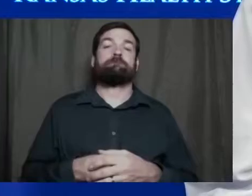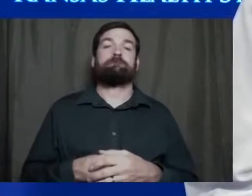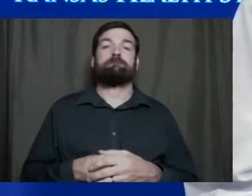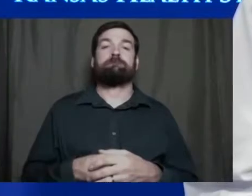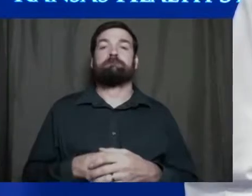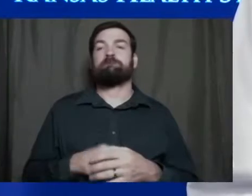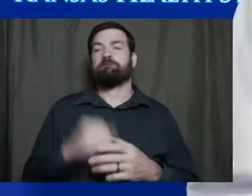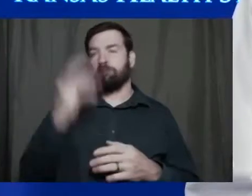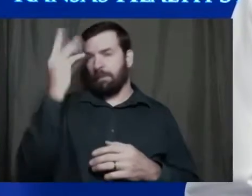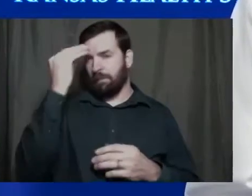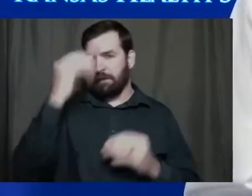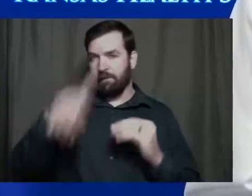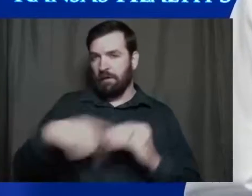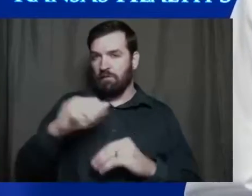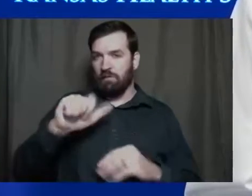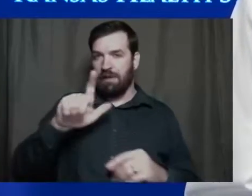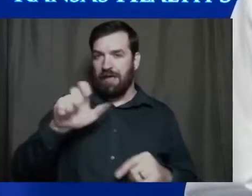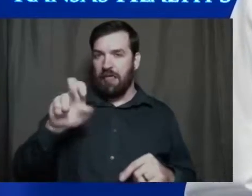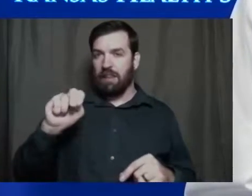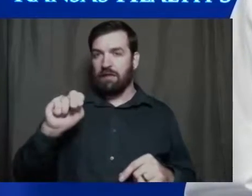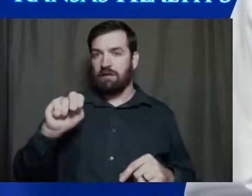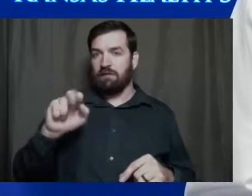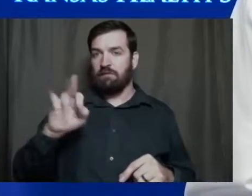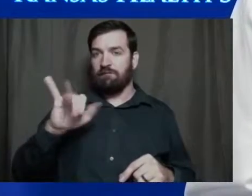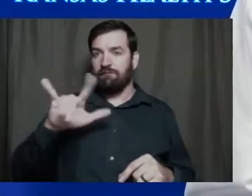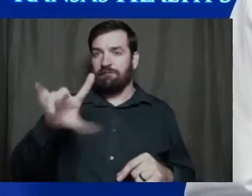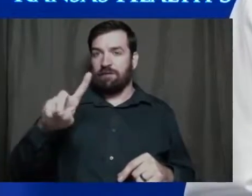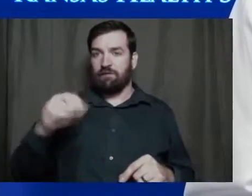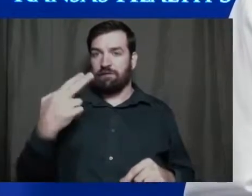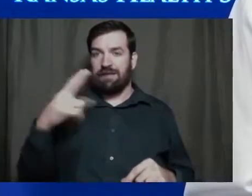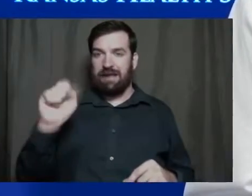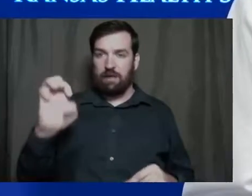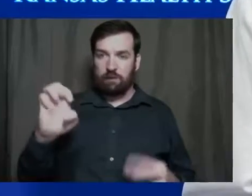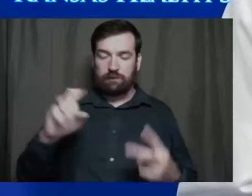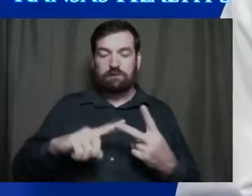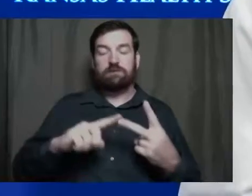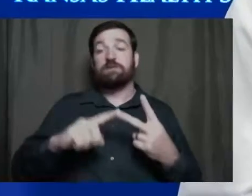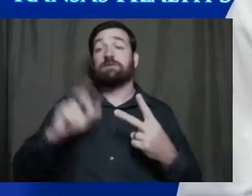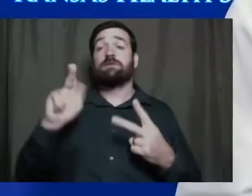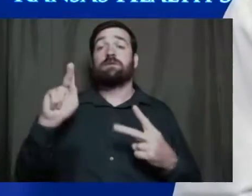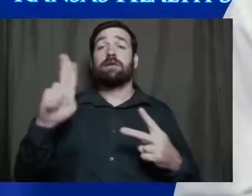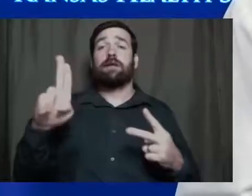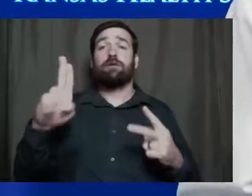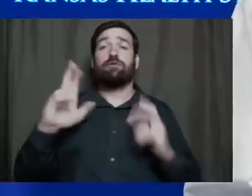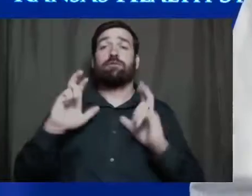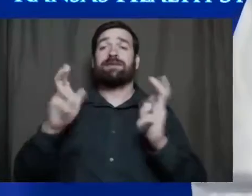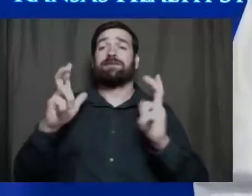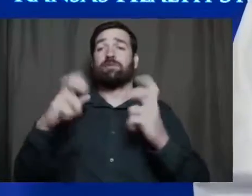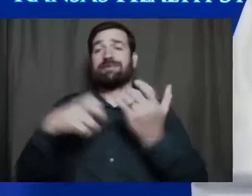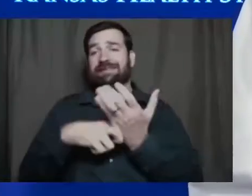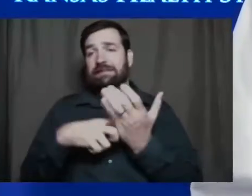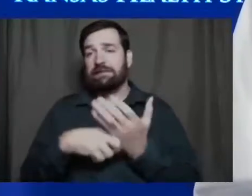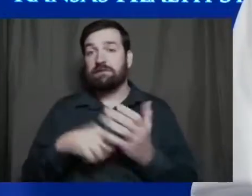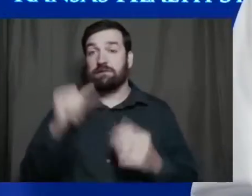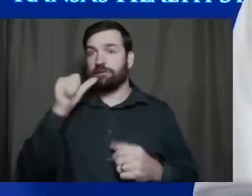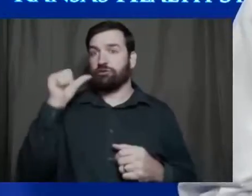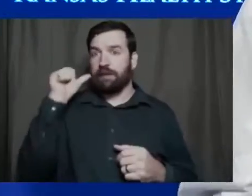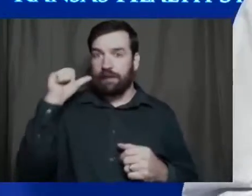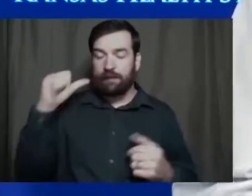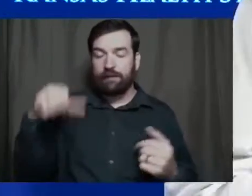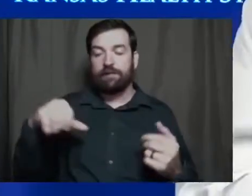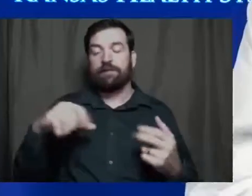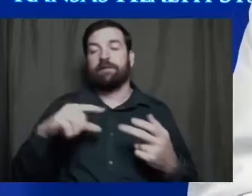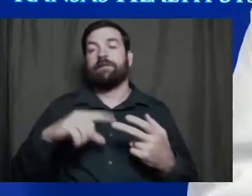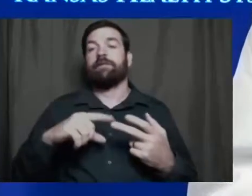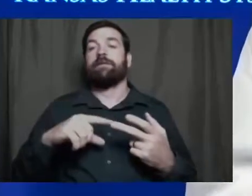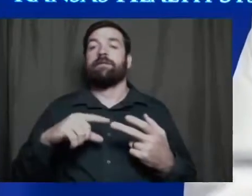Allen Fieldhouse coming up in the fall, I've got the KU basketball ticket selection was yesterday, and for me